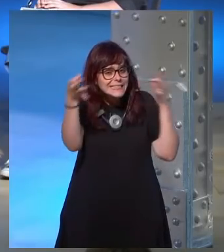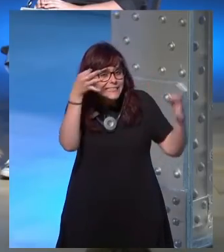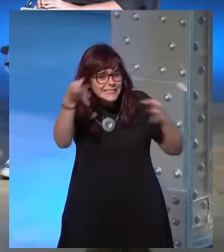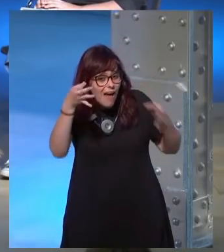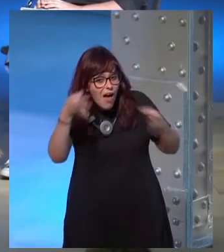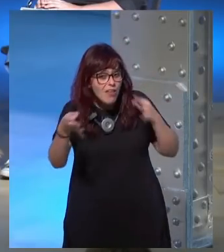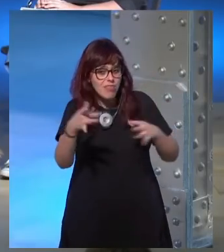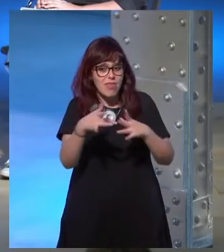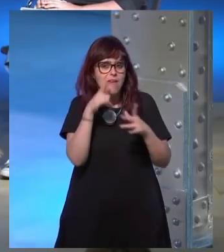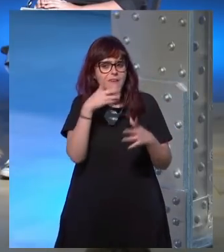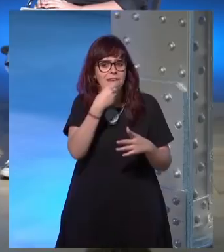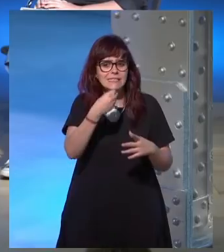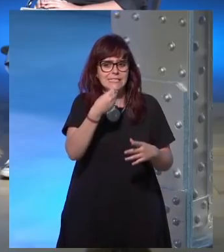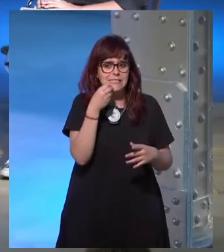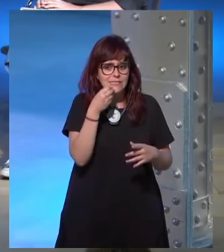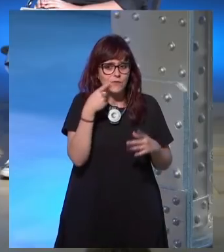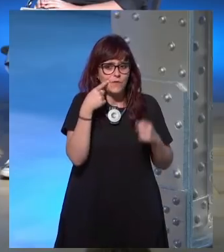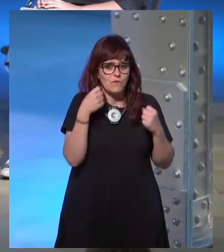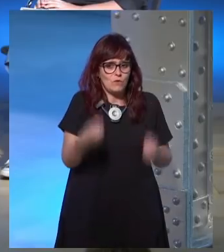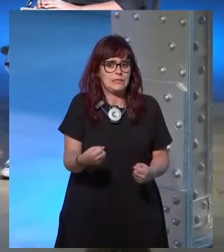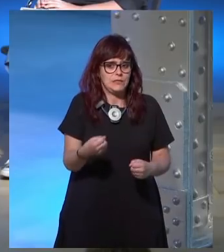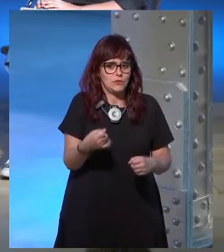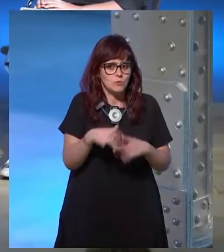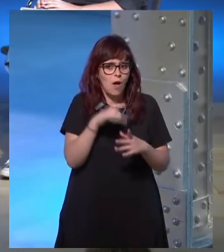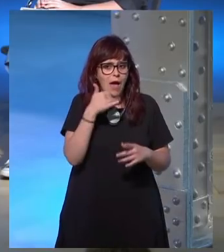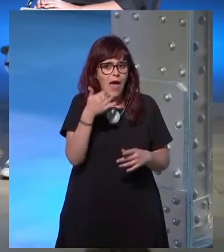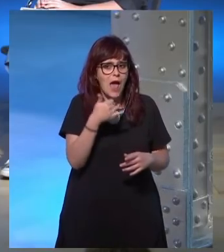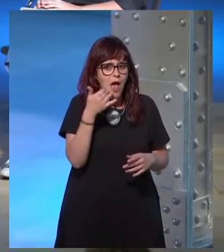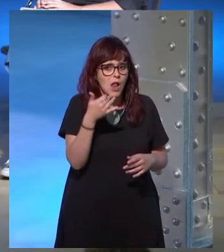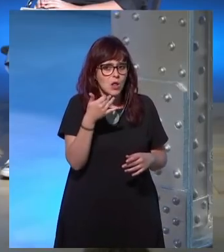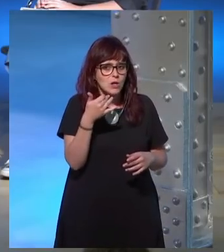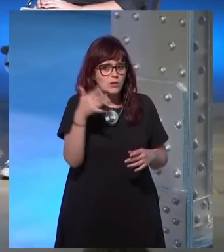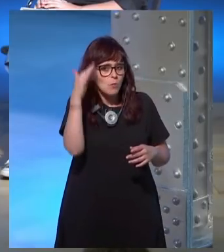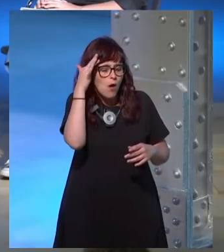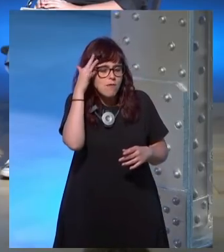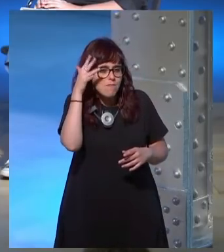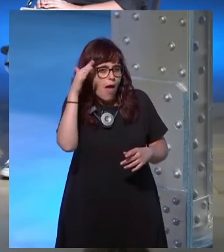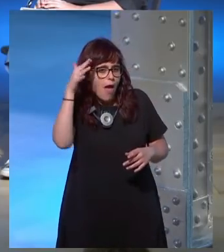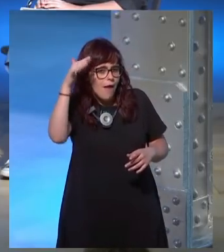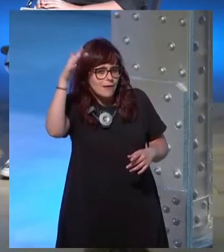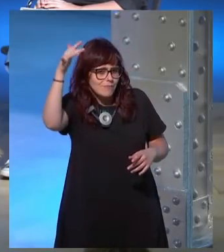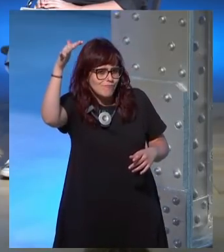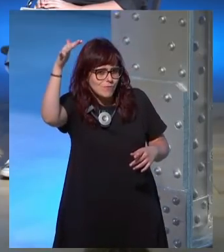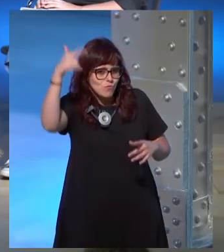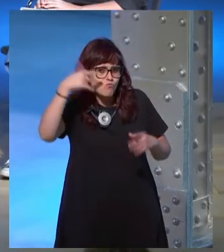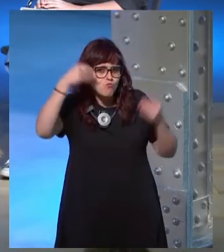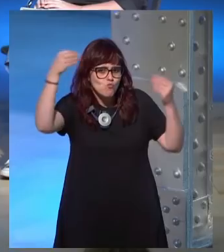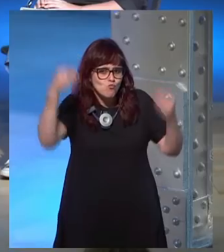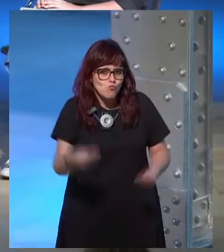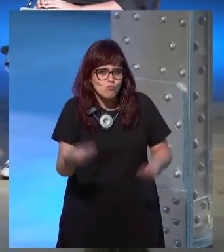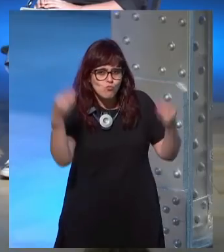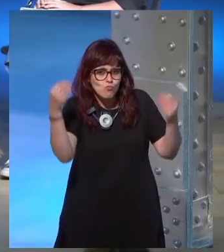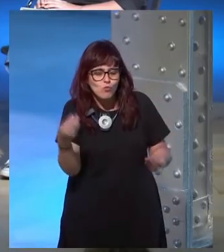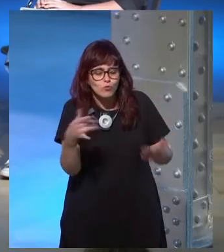with such a great detail, and which are so aesthetic, you have a great imaginary.